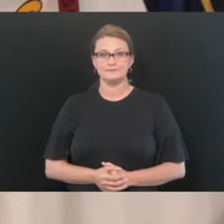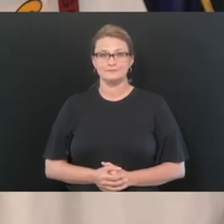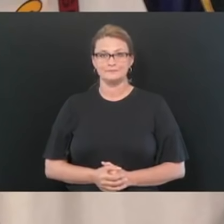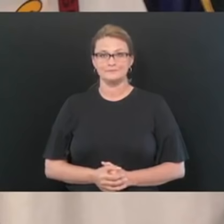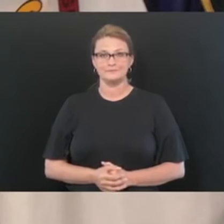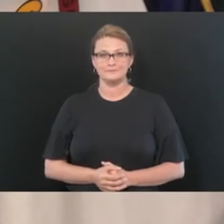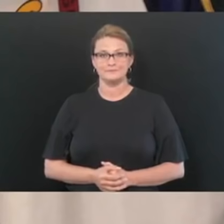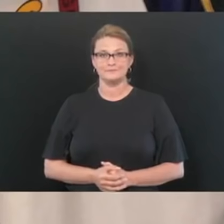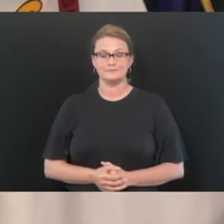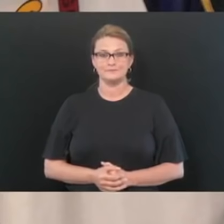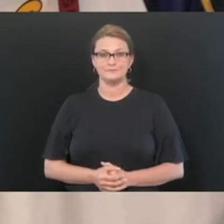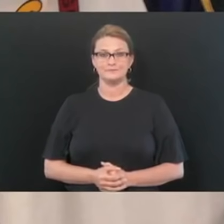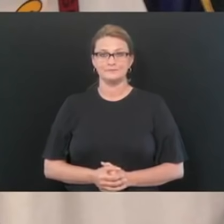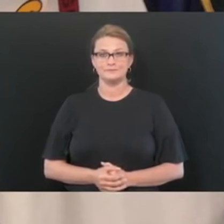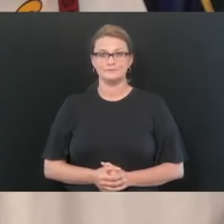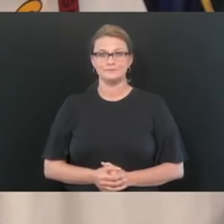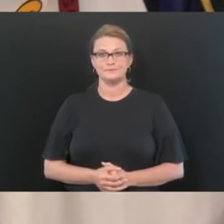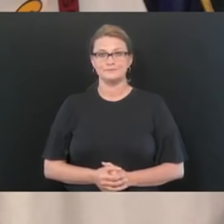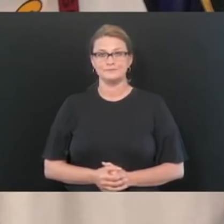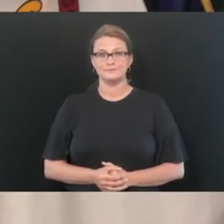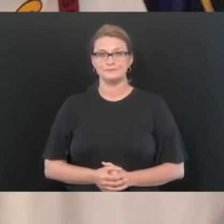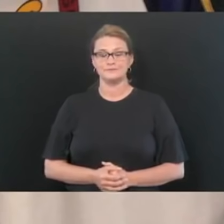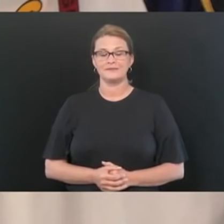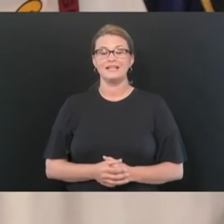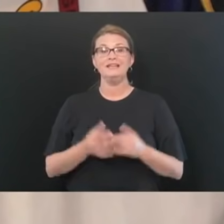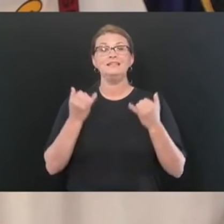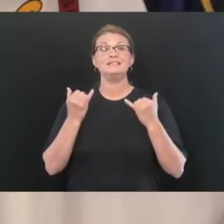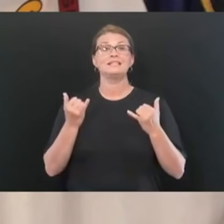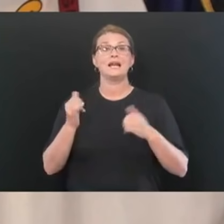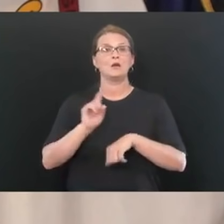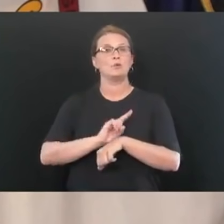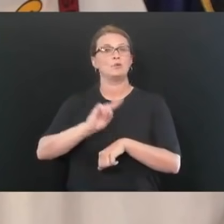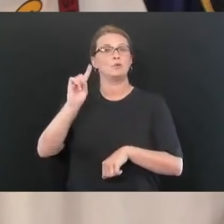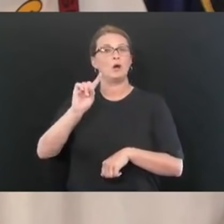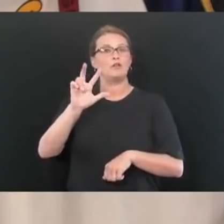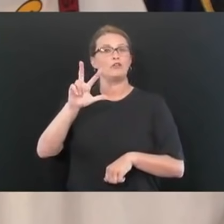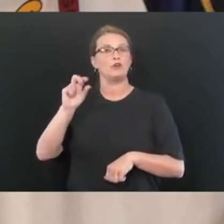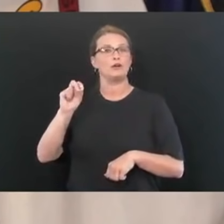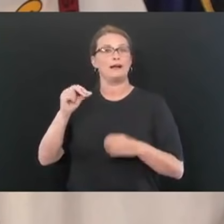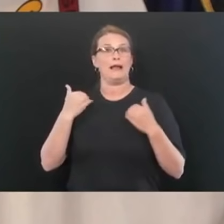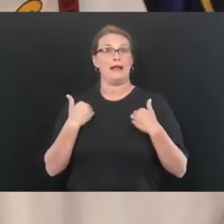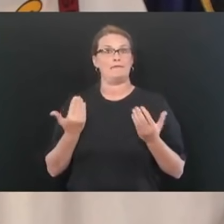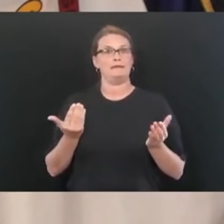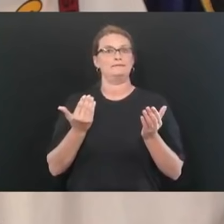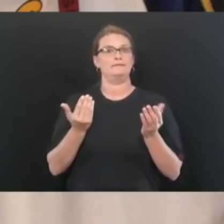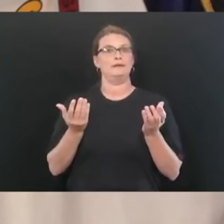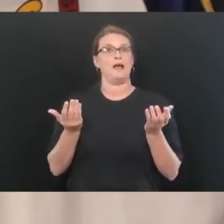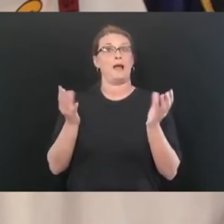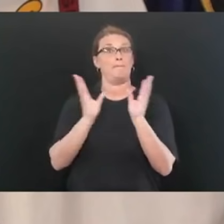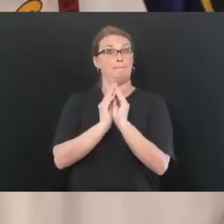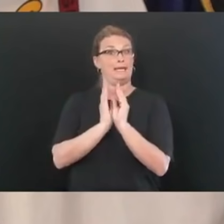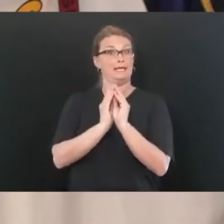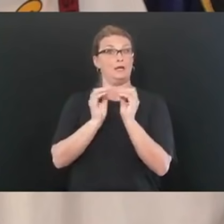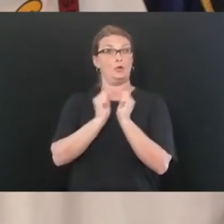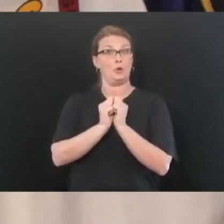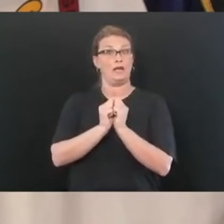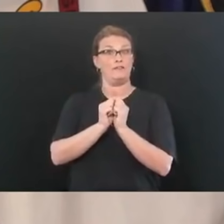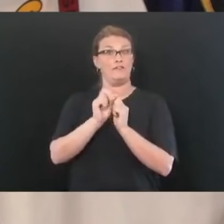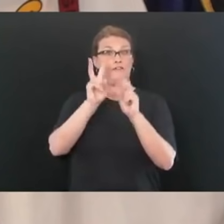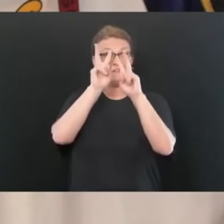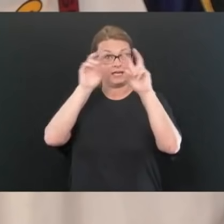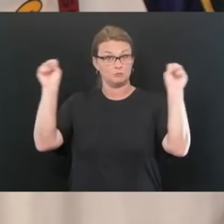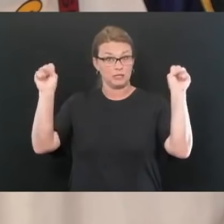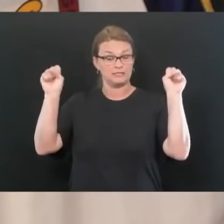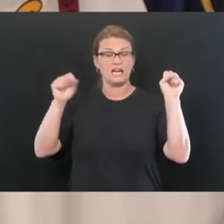I do have to tell you that today at 1:30, I'm back on another call with the Vice President, and so we'll have to cut this